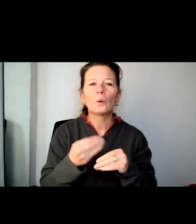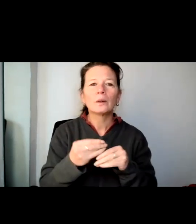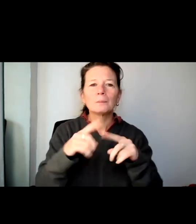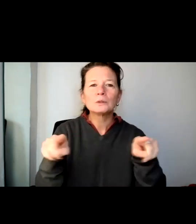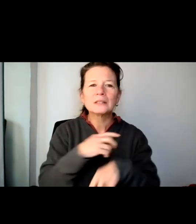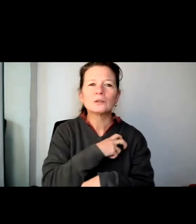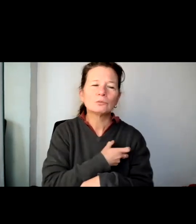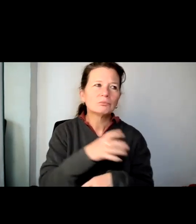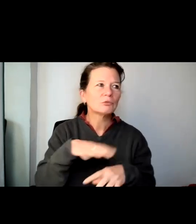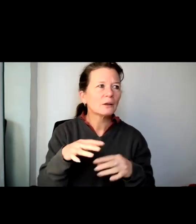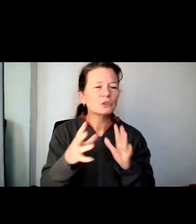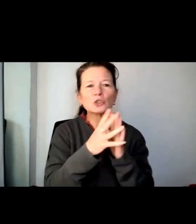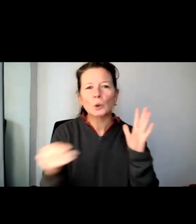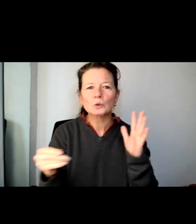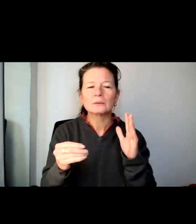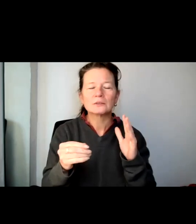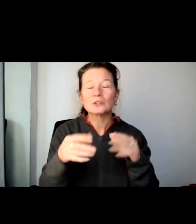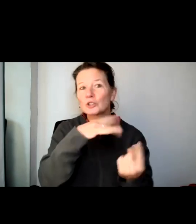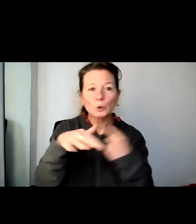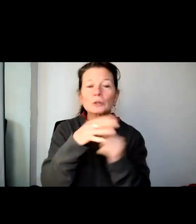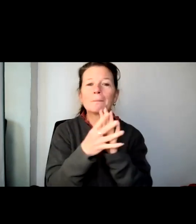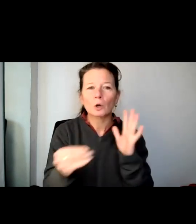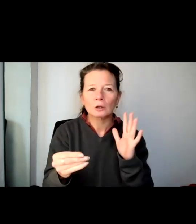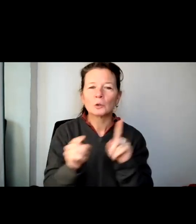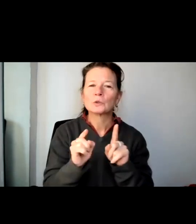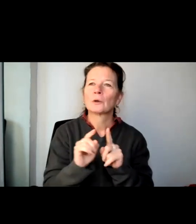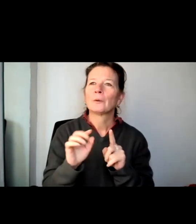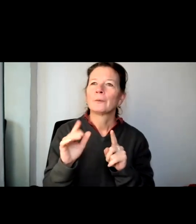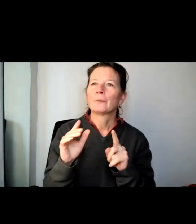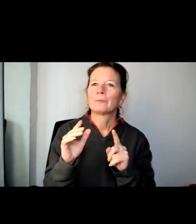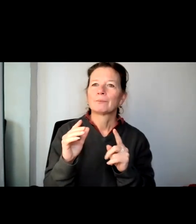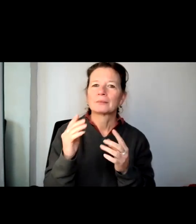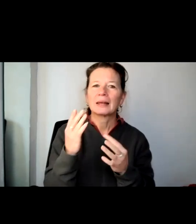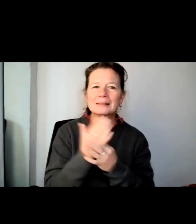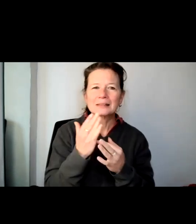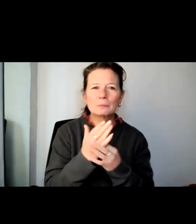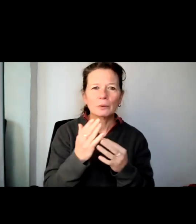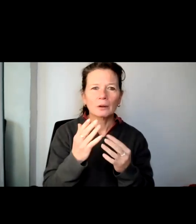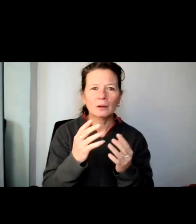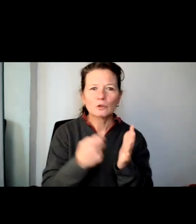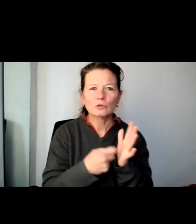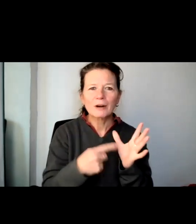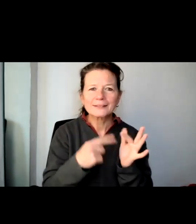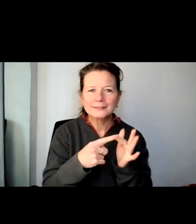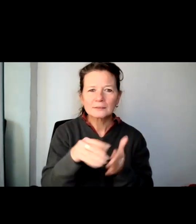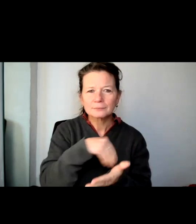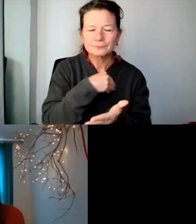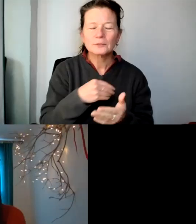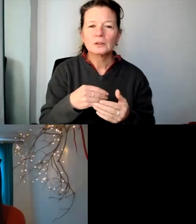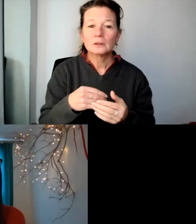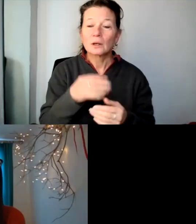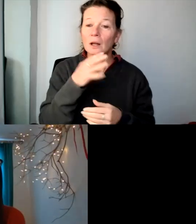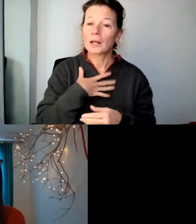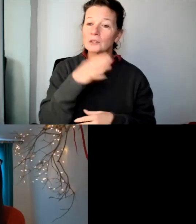Union around the social model and also their disabled membership rate. I would like to welcome Rosie onto the